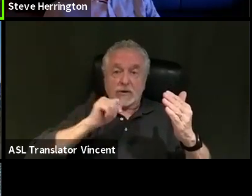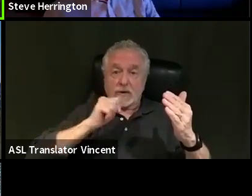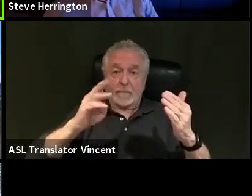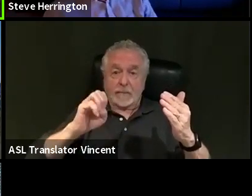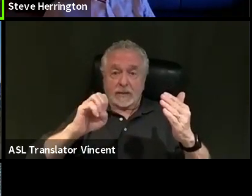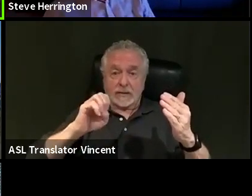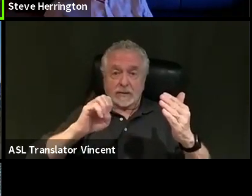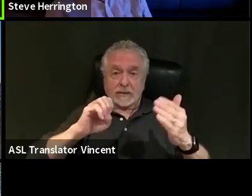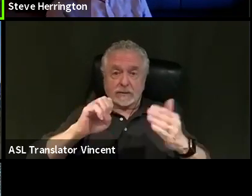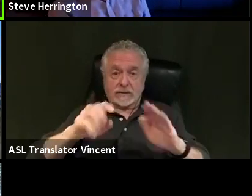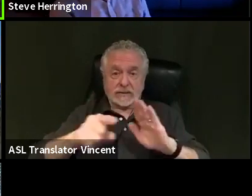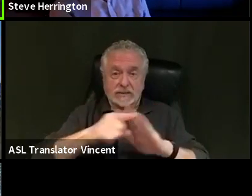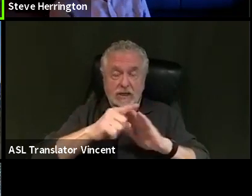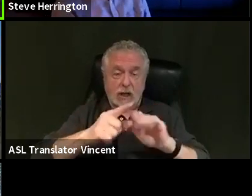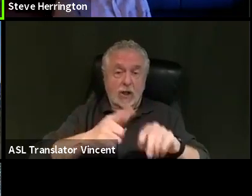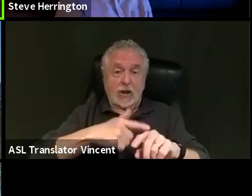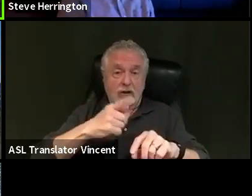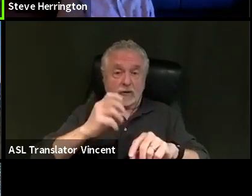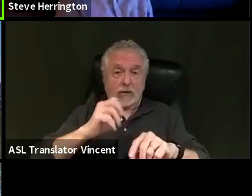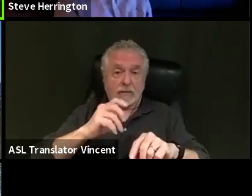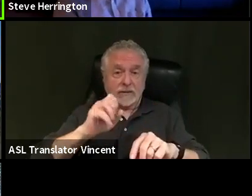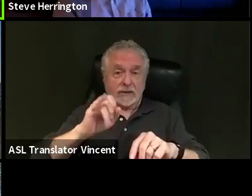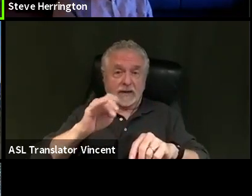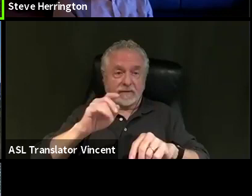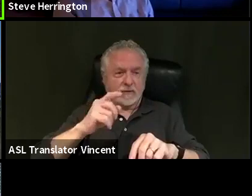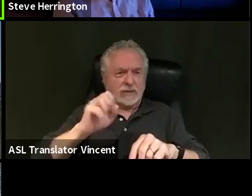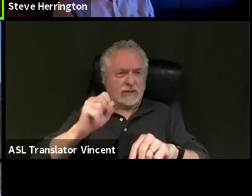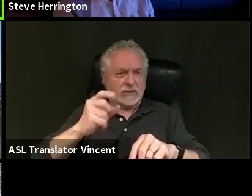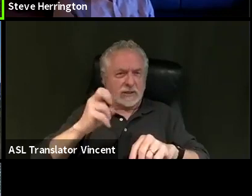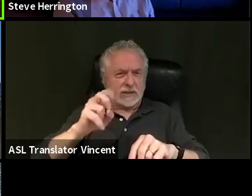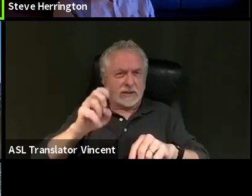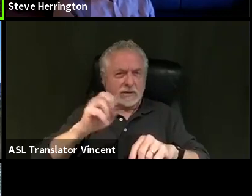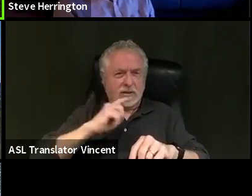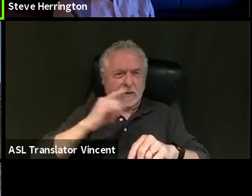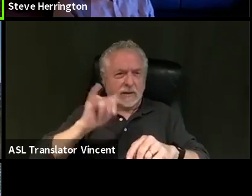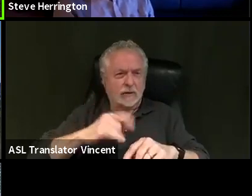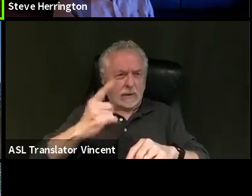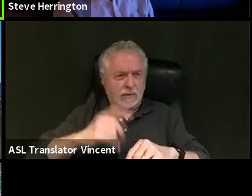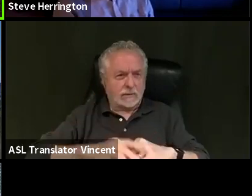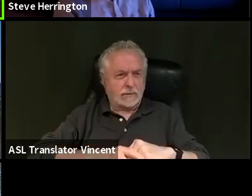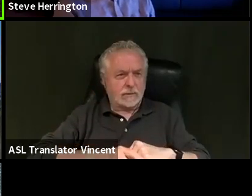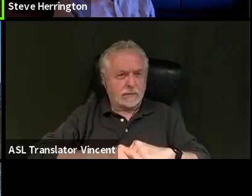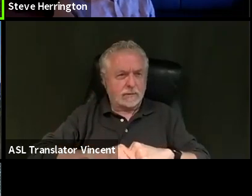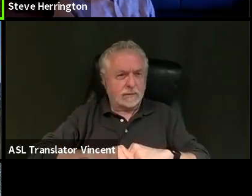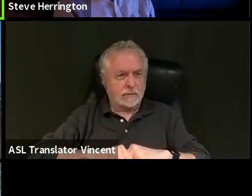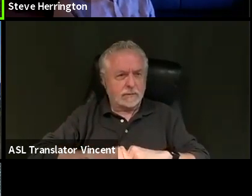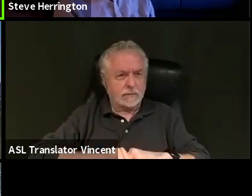be detrimental long-term side effects. Dr. Shende, would you be able to take this one?